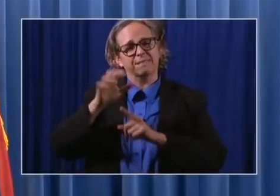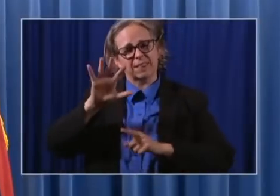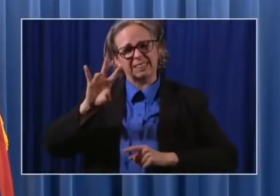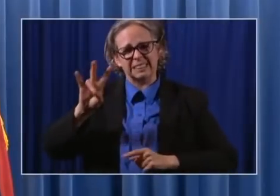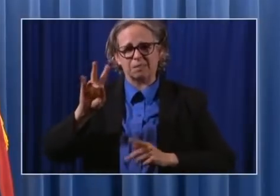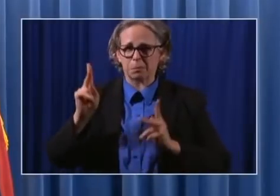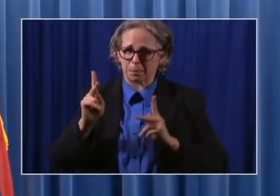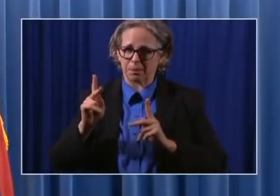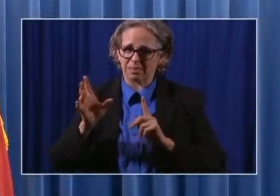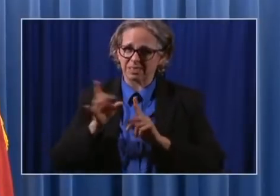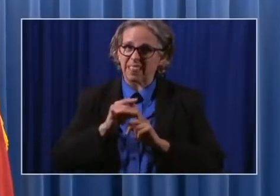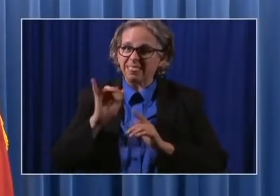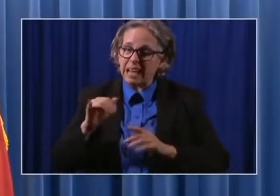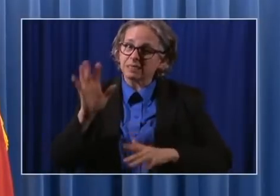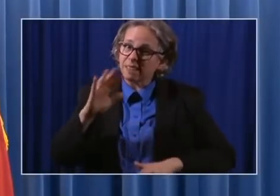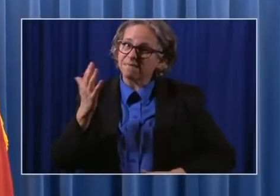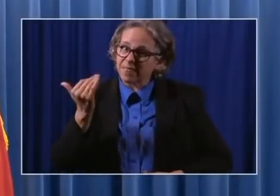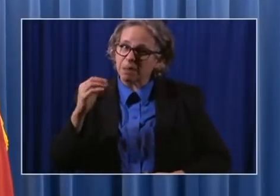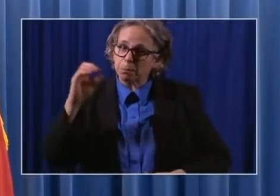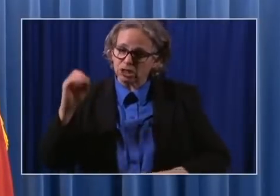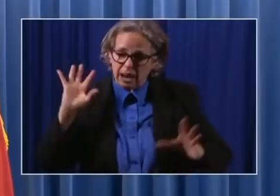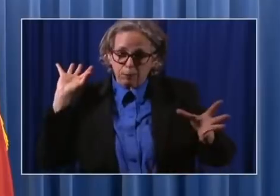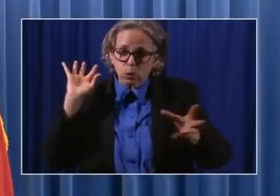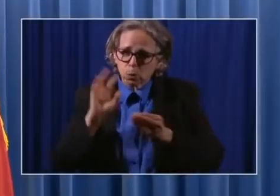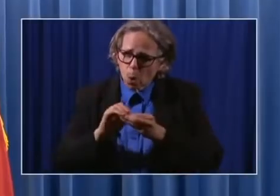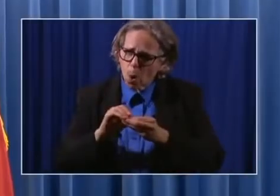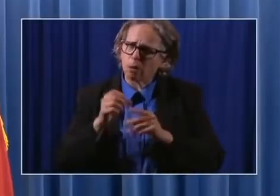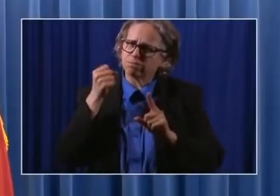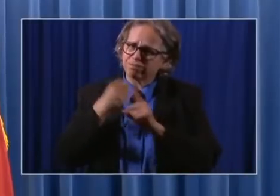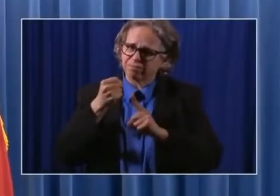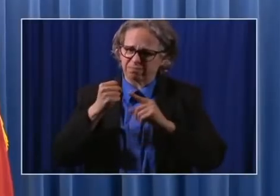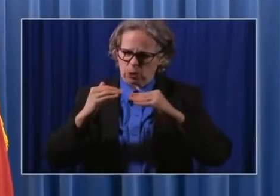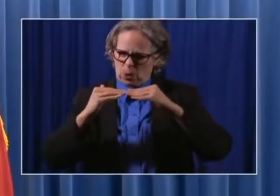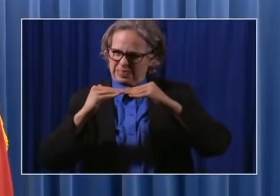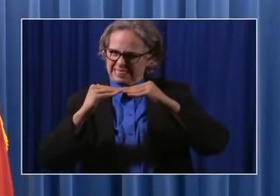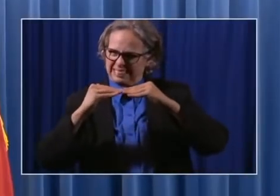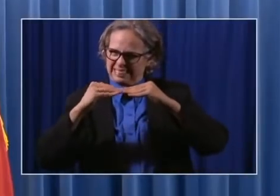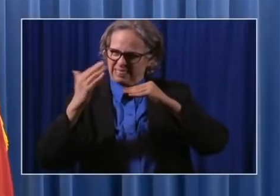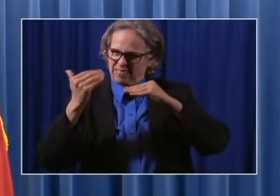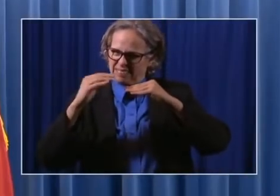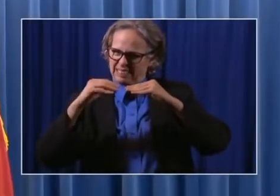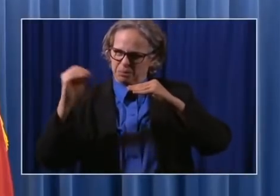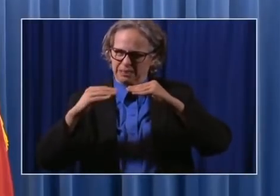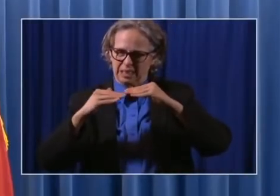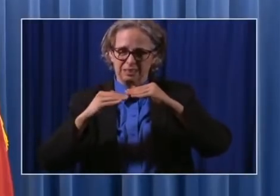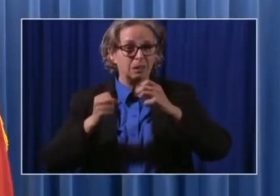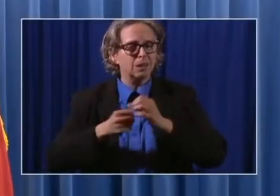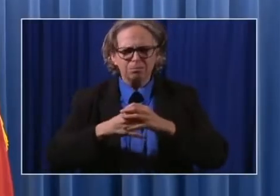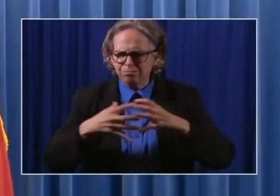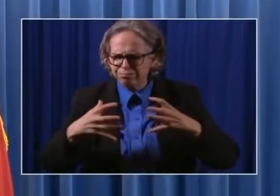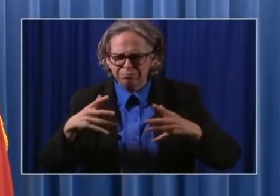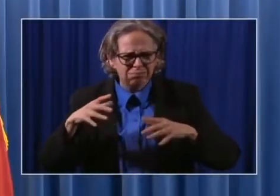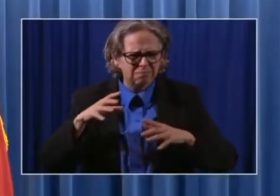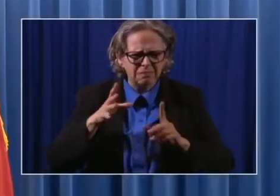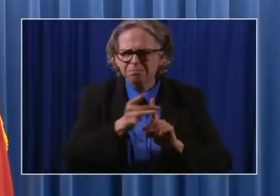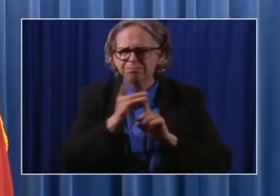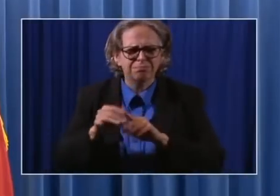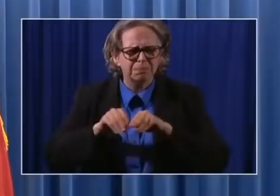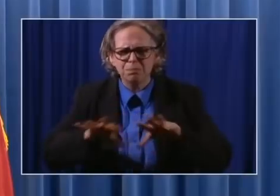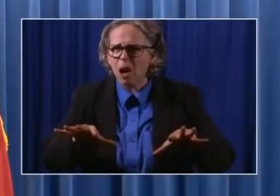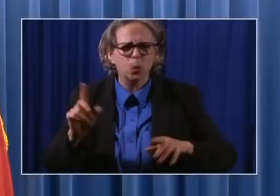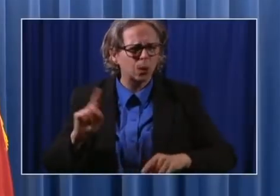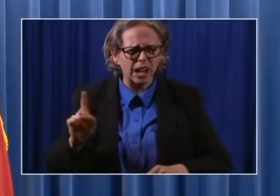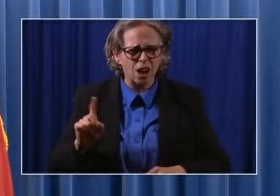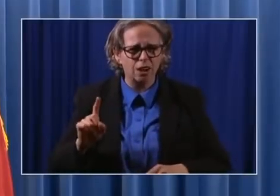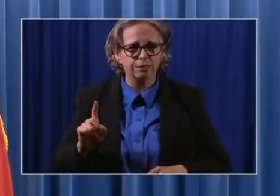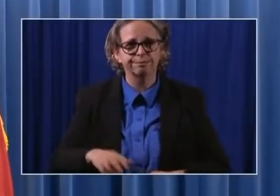15% of their total cases since the beginning of the pandemic. Recent outbreaks have included multiple cases associated with children's sleepover